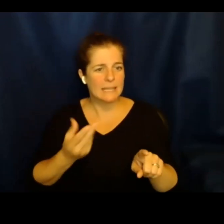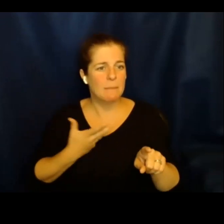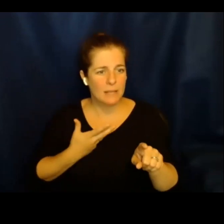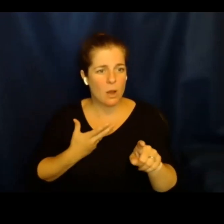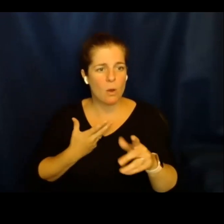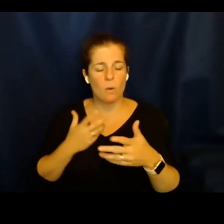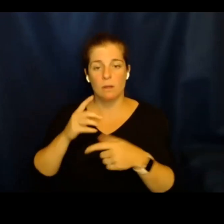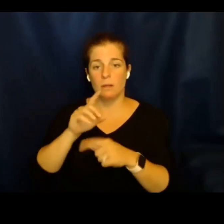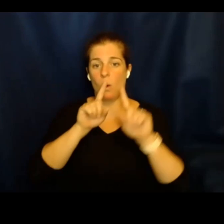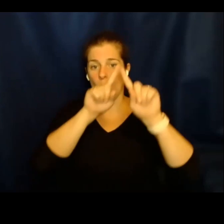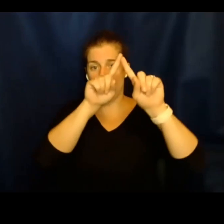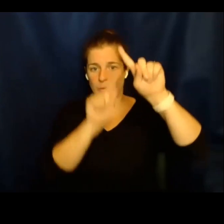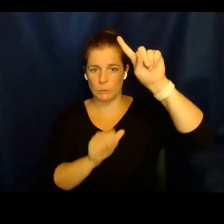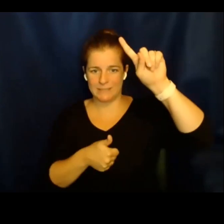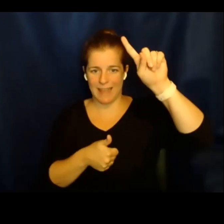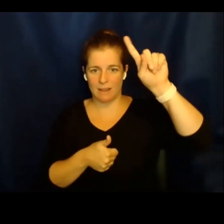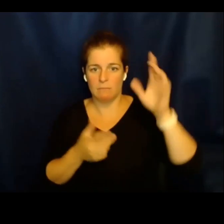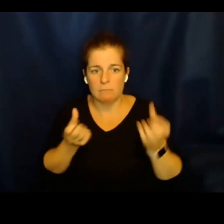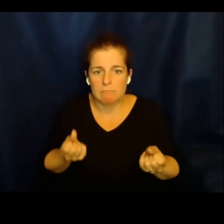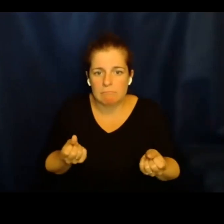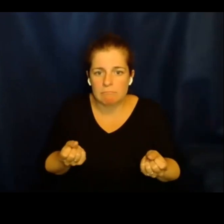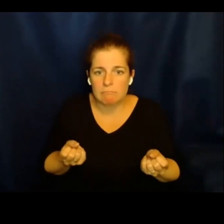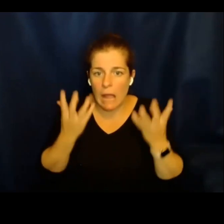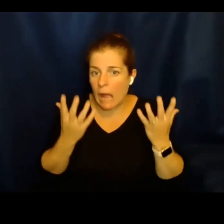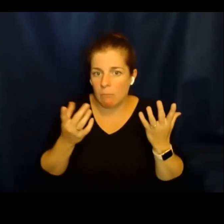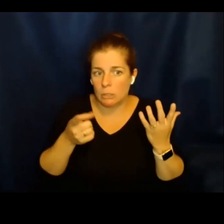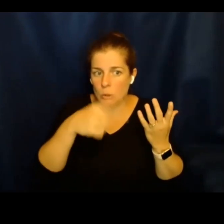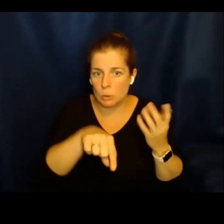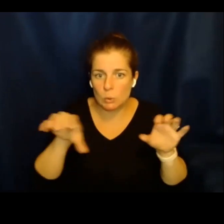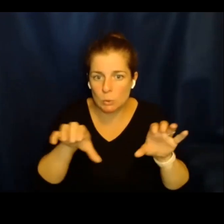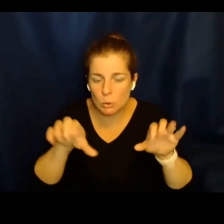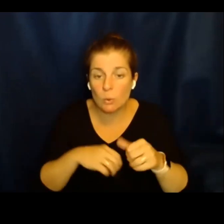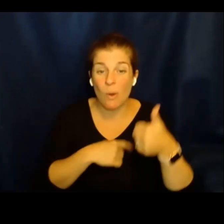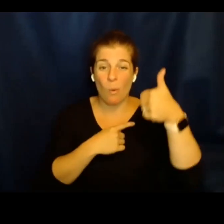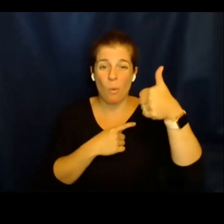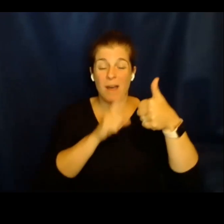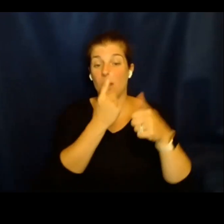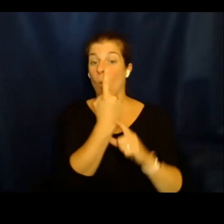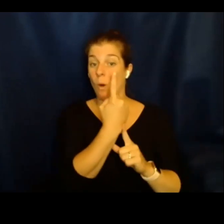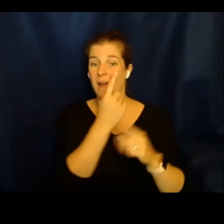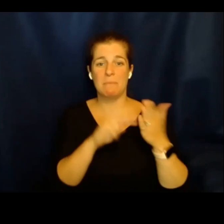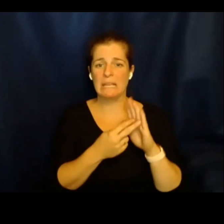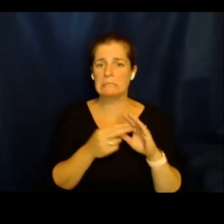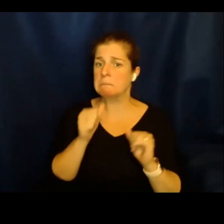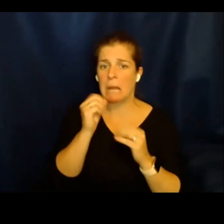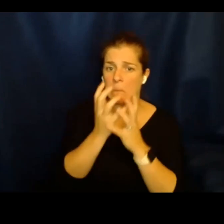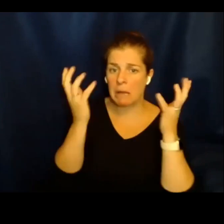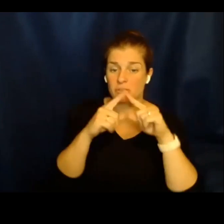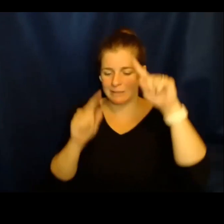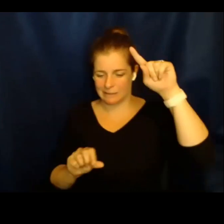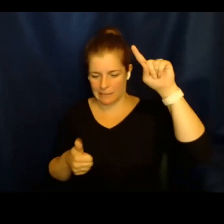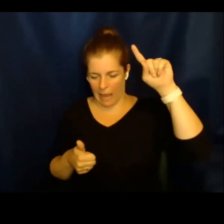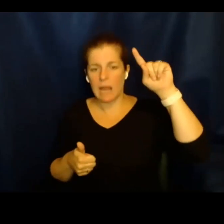advanced or how much do you do going in 1 being the least and 10 being the most? Please tell us how your community